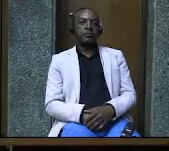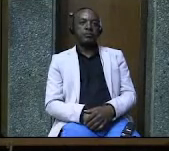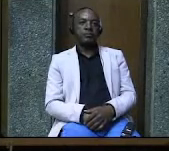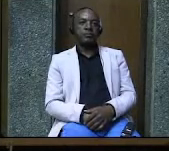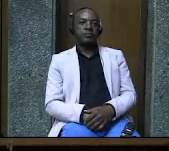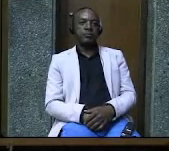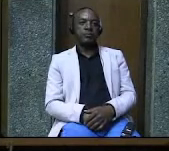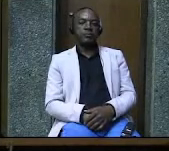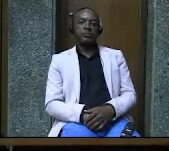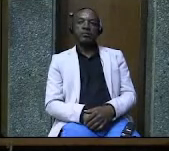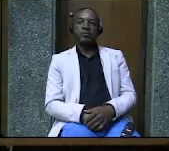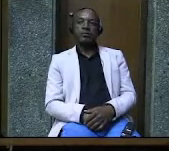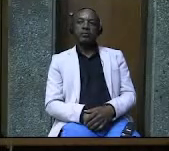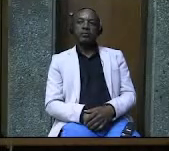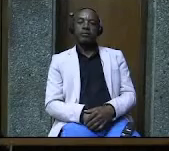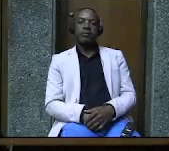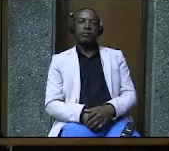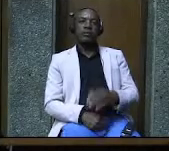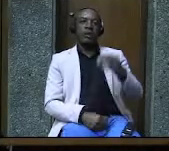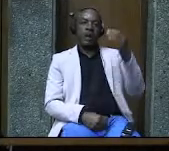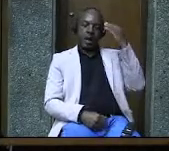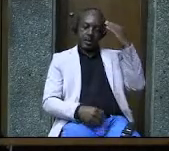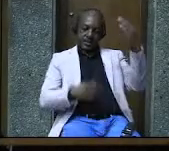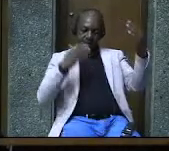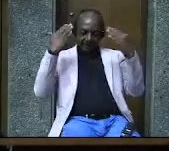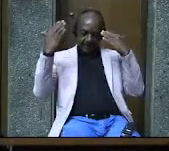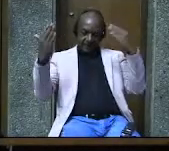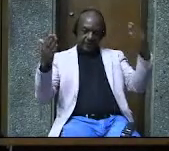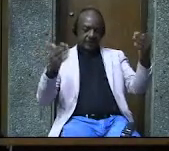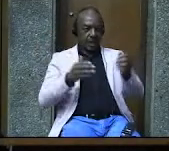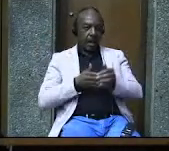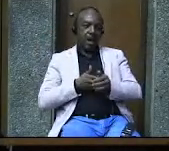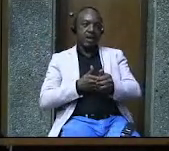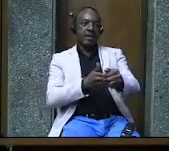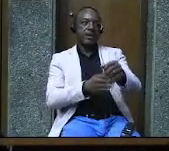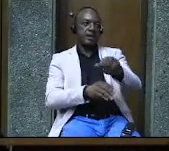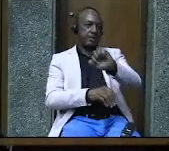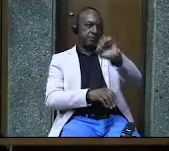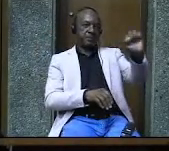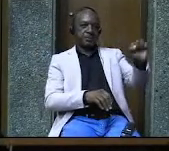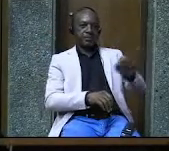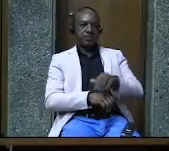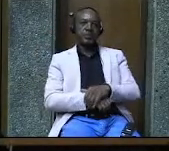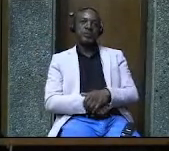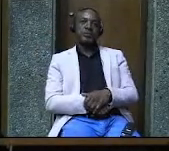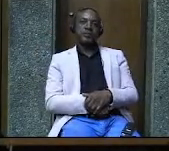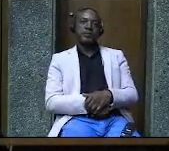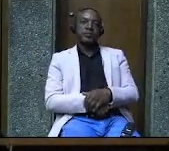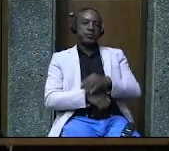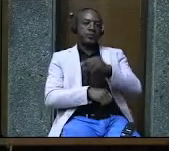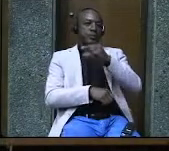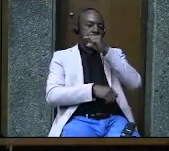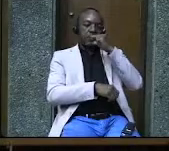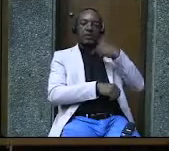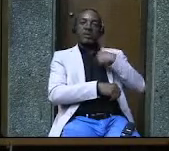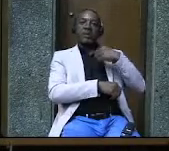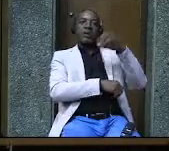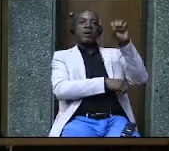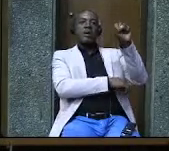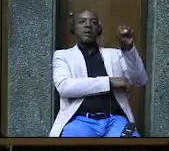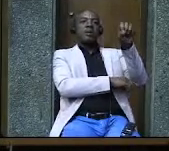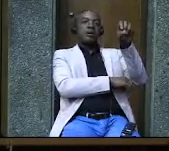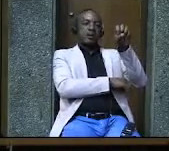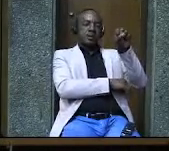one. Ngiyanibingelela as inkokheli. Mina ngusilwana kwakubheka lapha Everton,